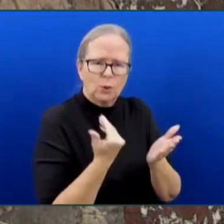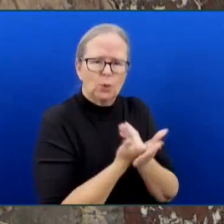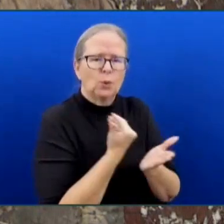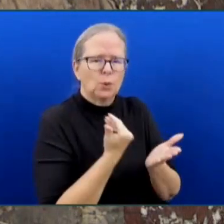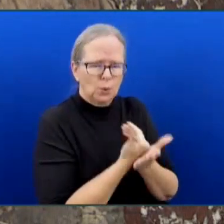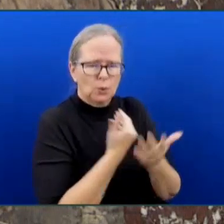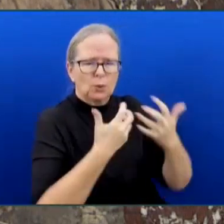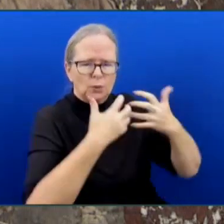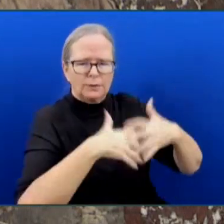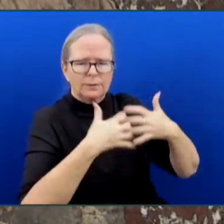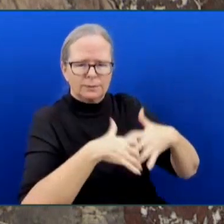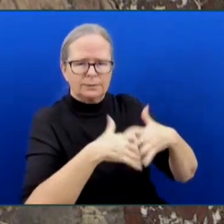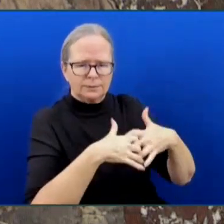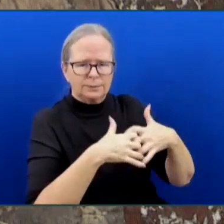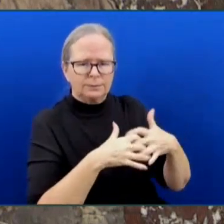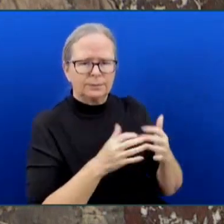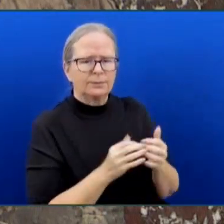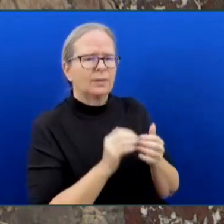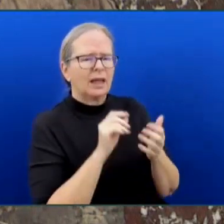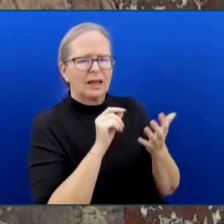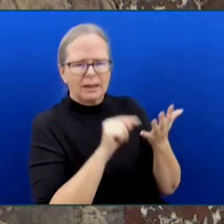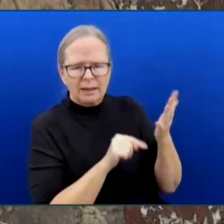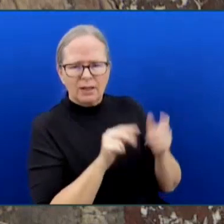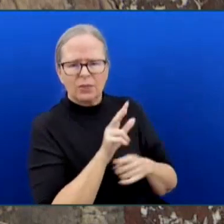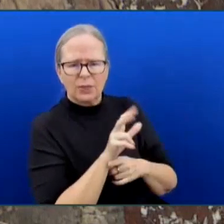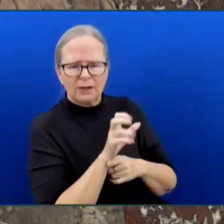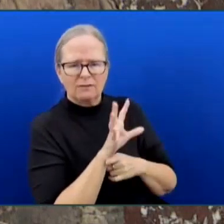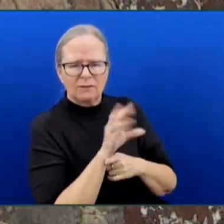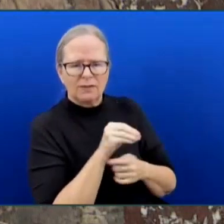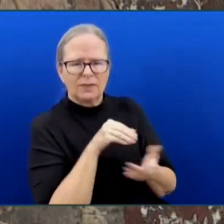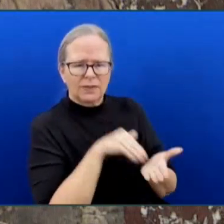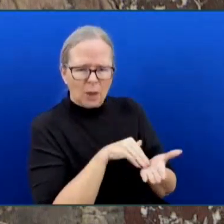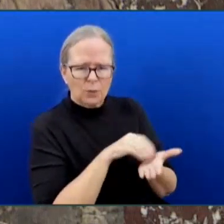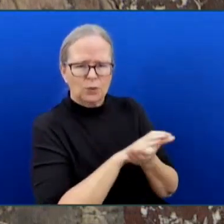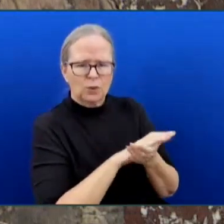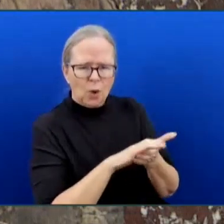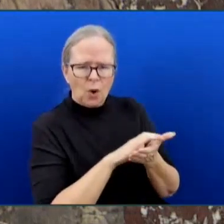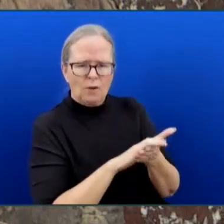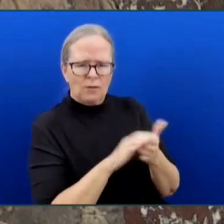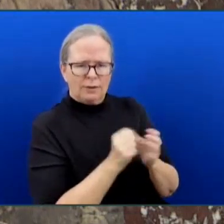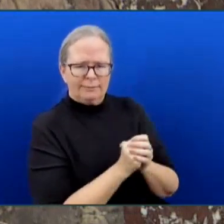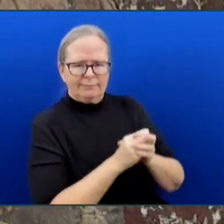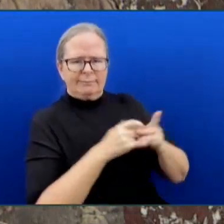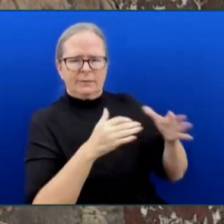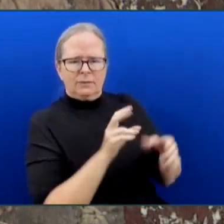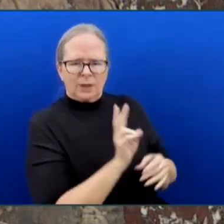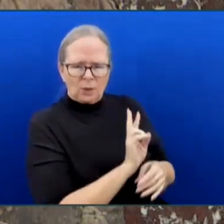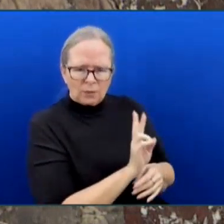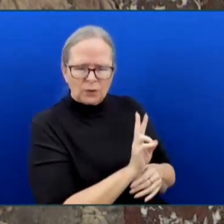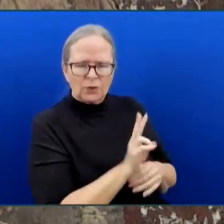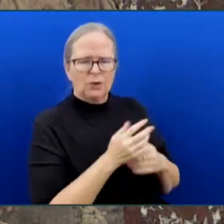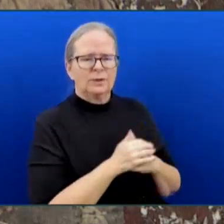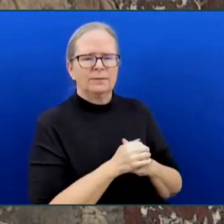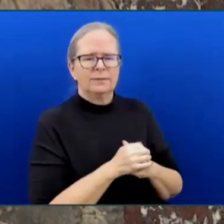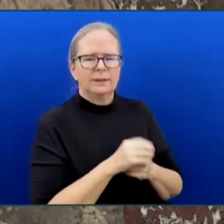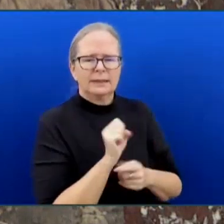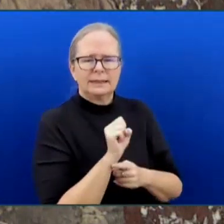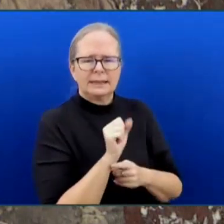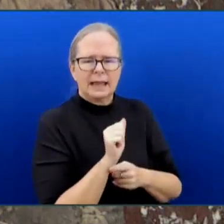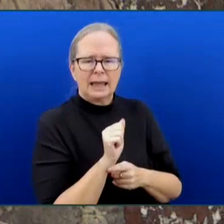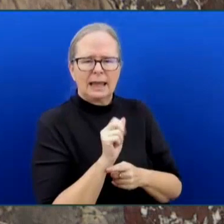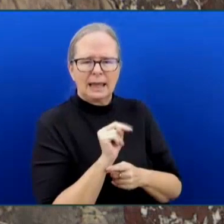their $350 million Vancouver port expansion. September 2022, Sand Group announced a $23 million in the value-added division at Port